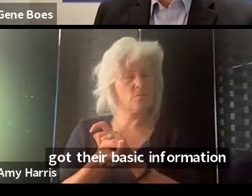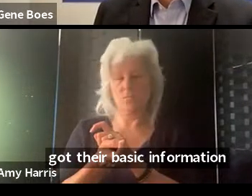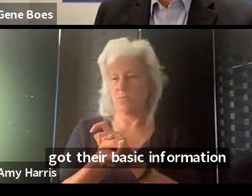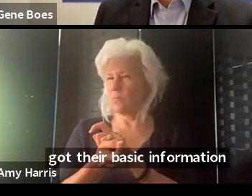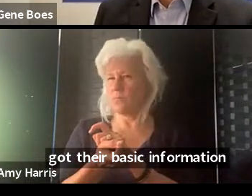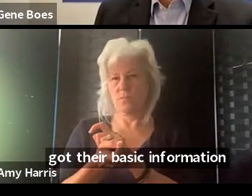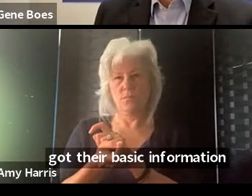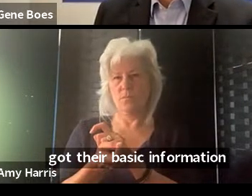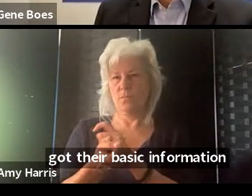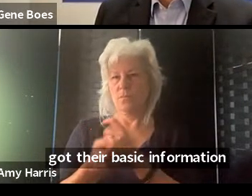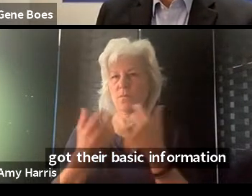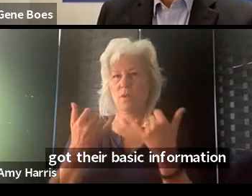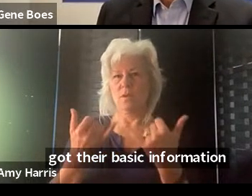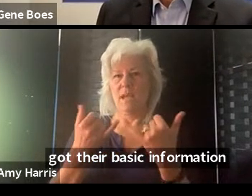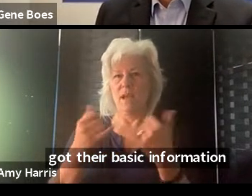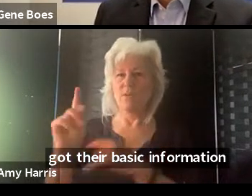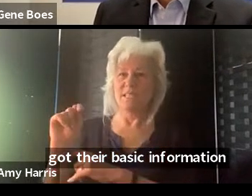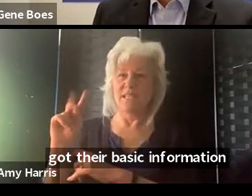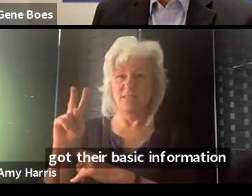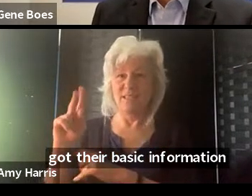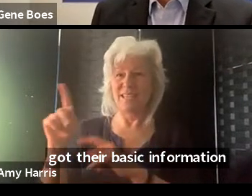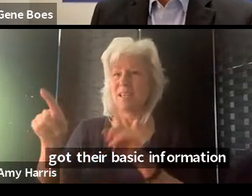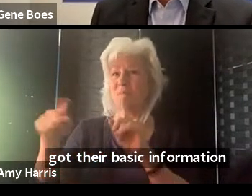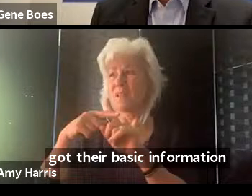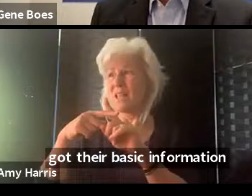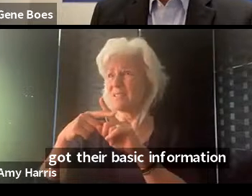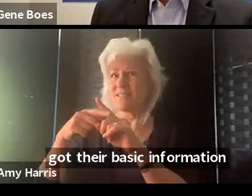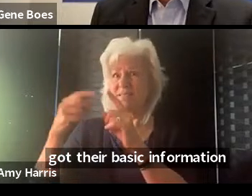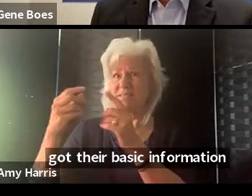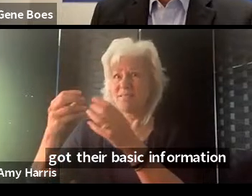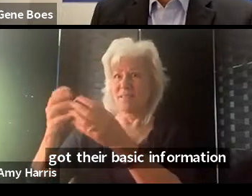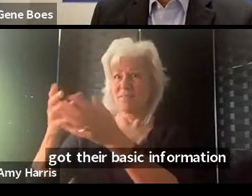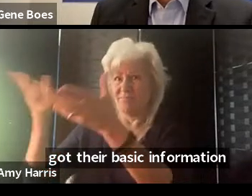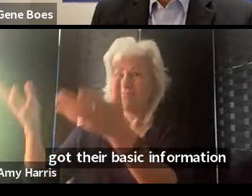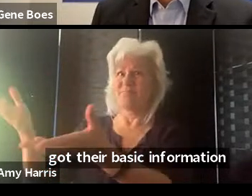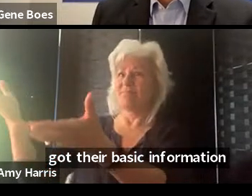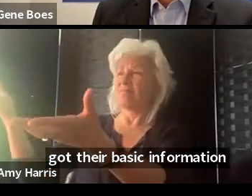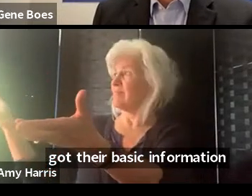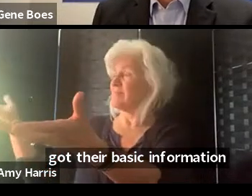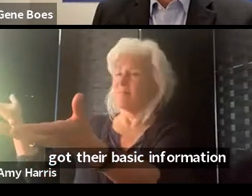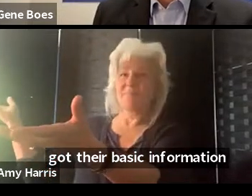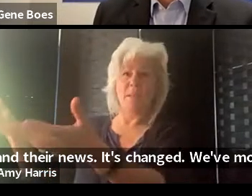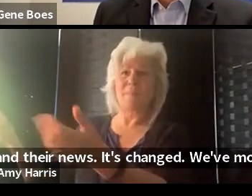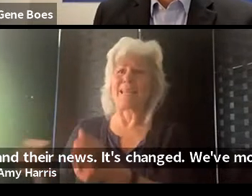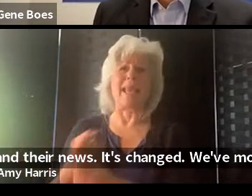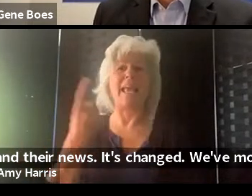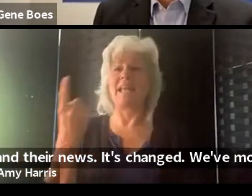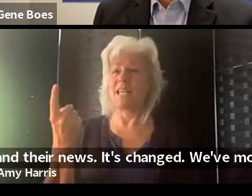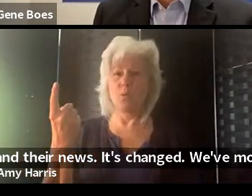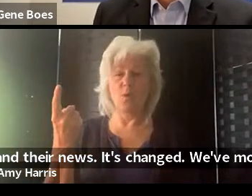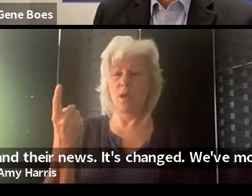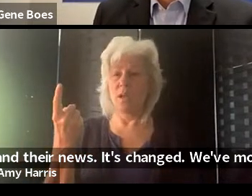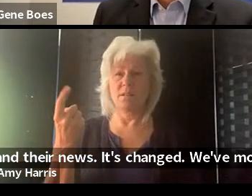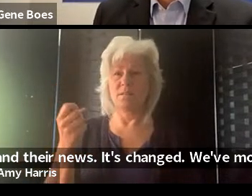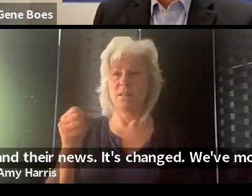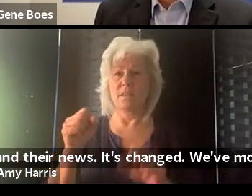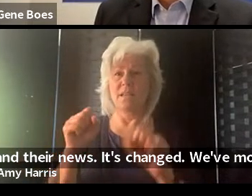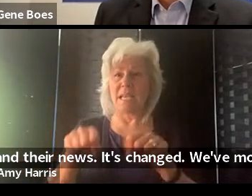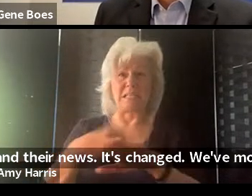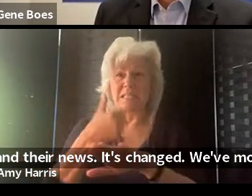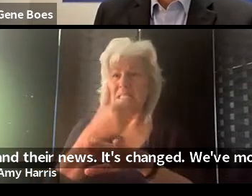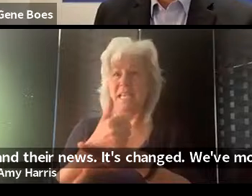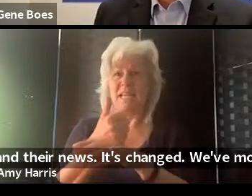course, into television, but we're beyond that now, with anyone able to set up their